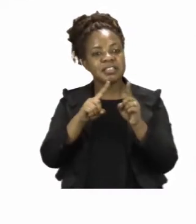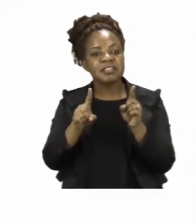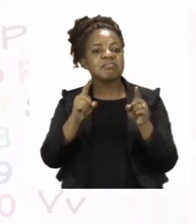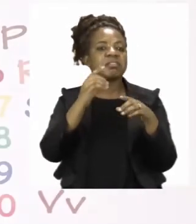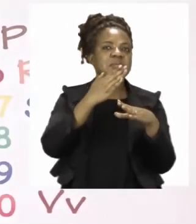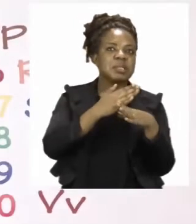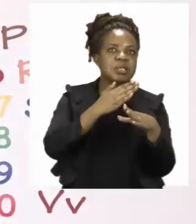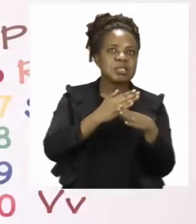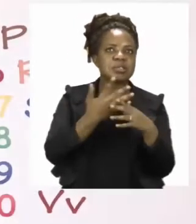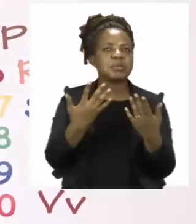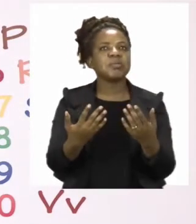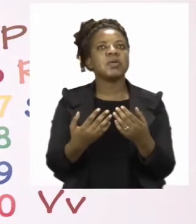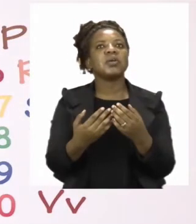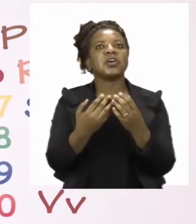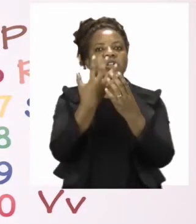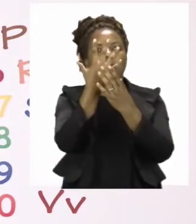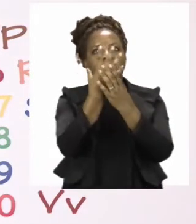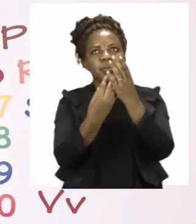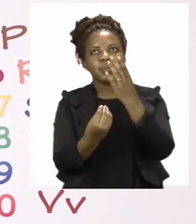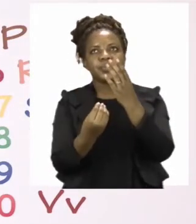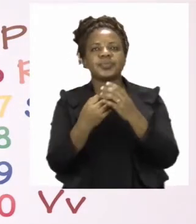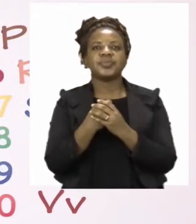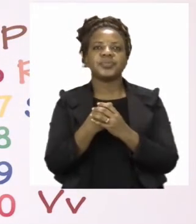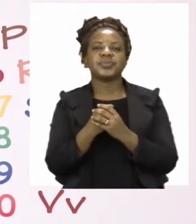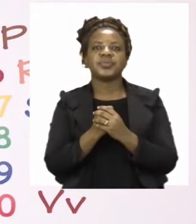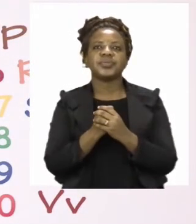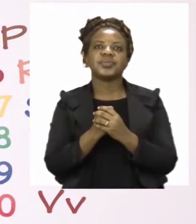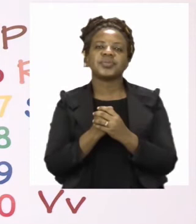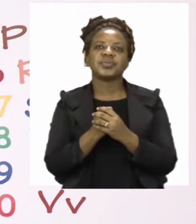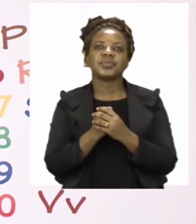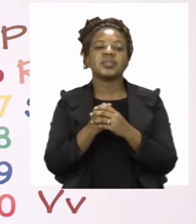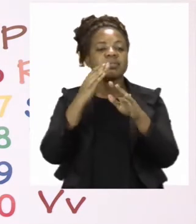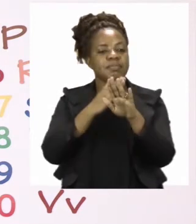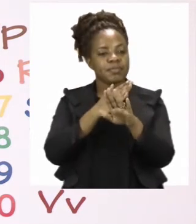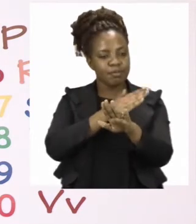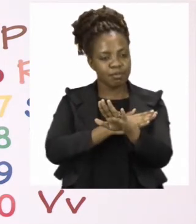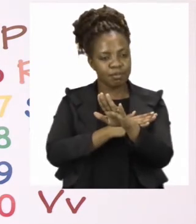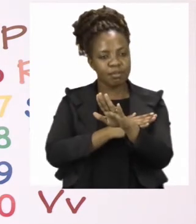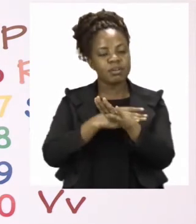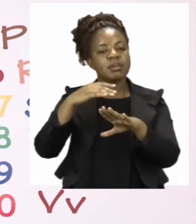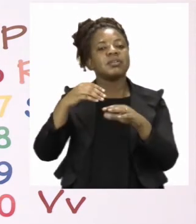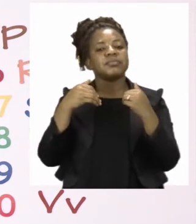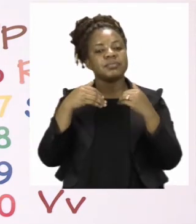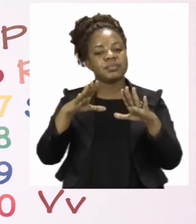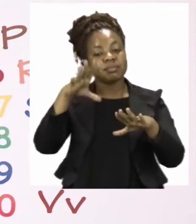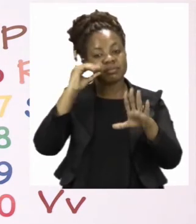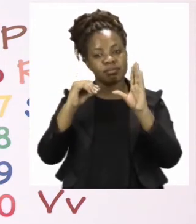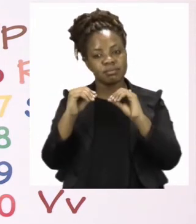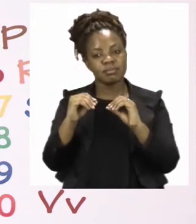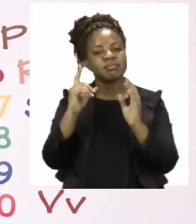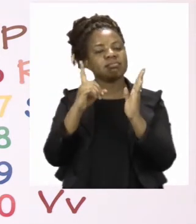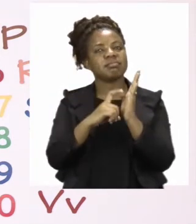or watching online. Inside the newspapers, there is an insert of the lesson